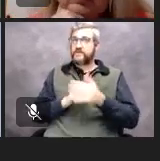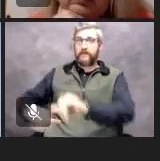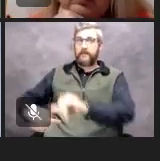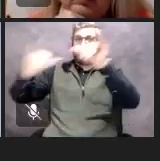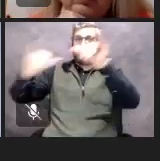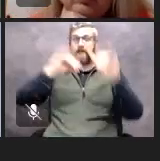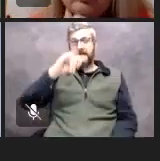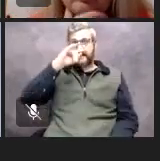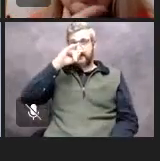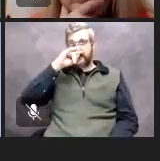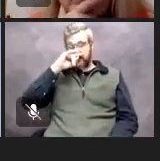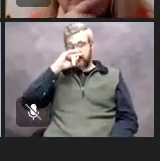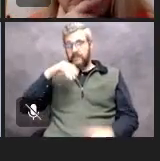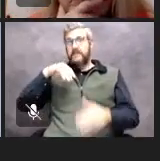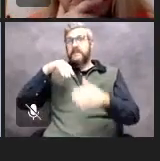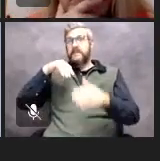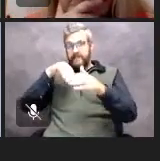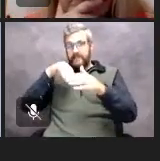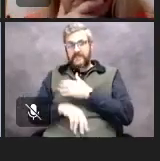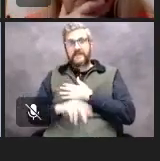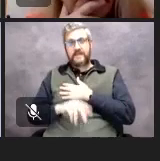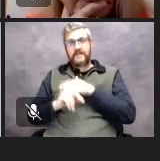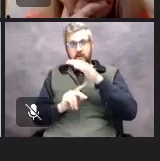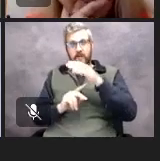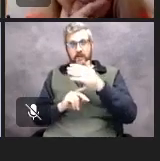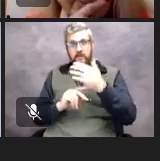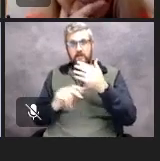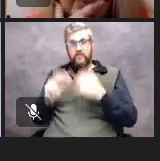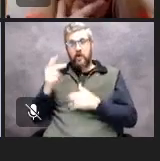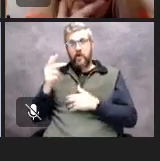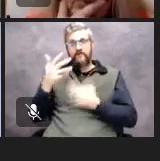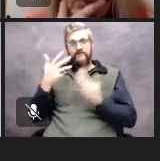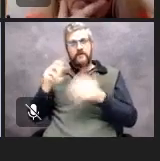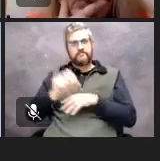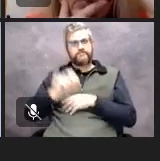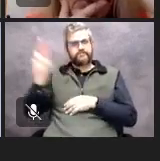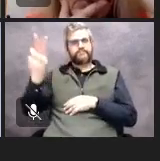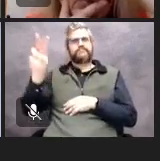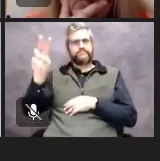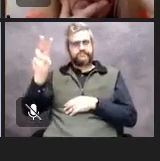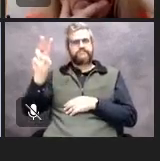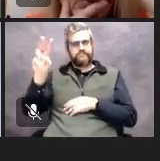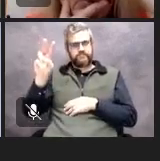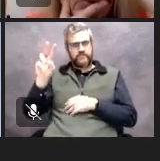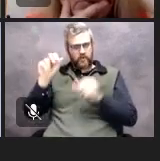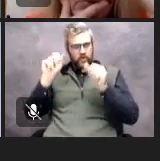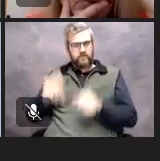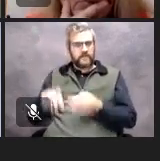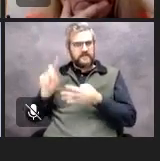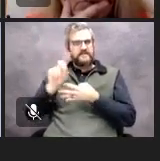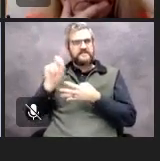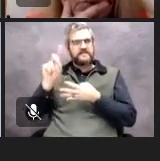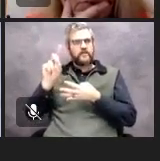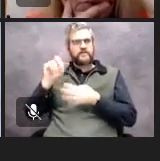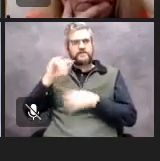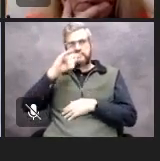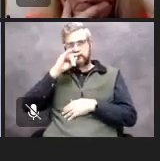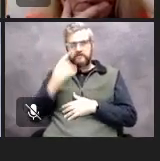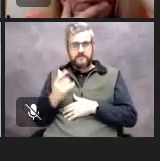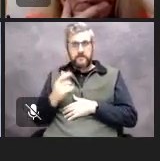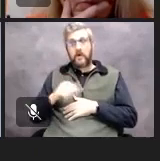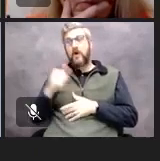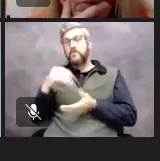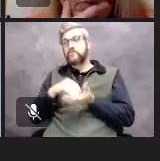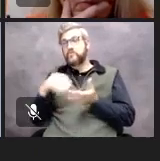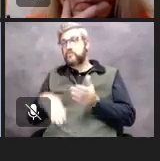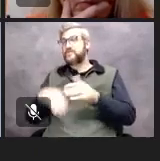comes all the way up and boom, they're gone. And they would have been a distinguished kid, and then you get other students